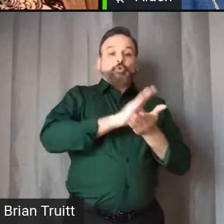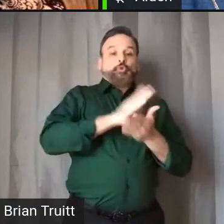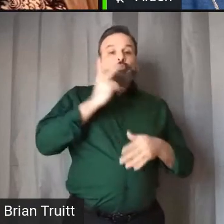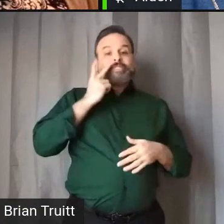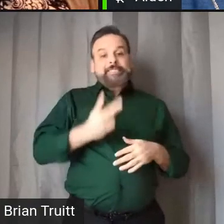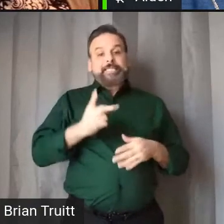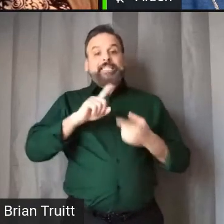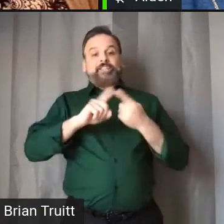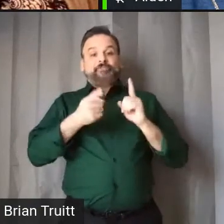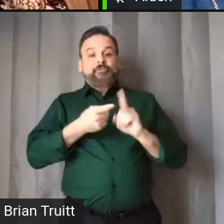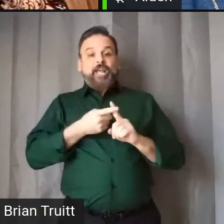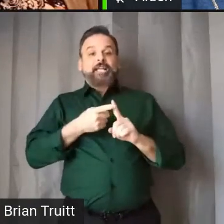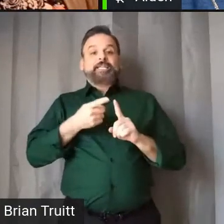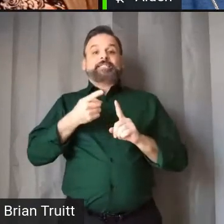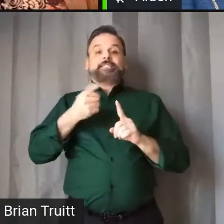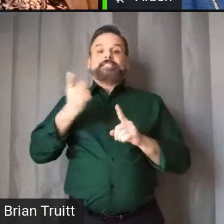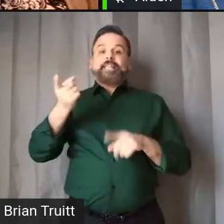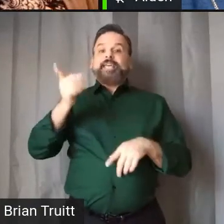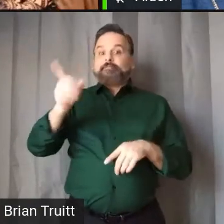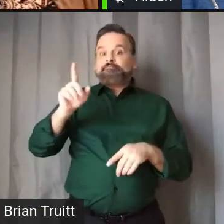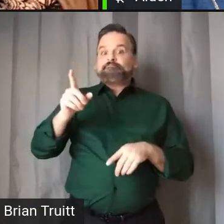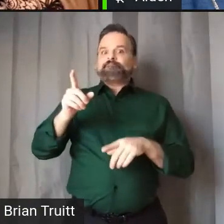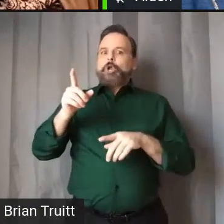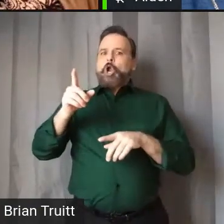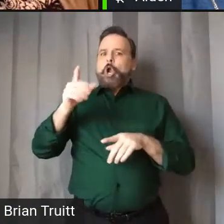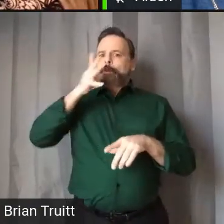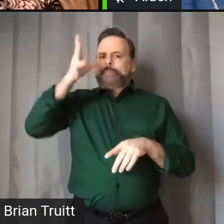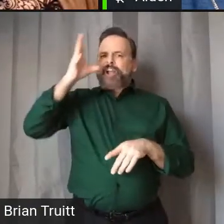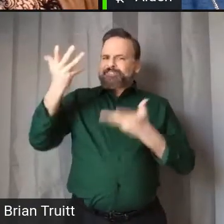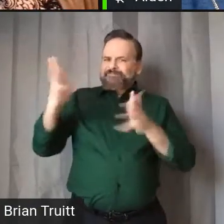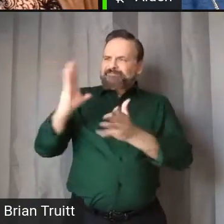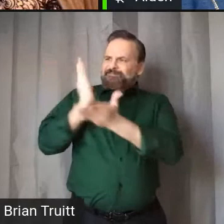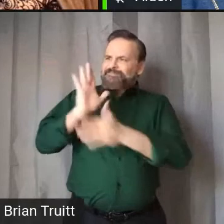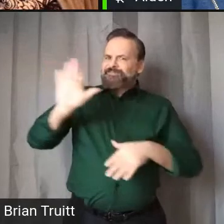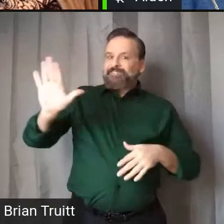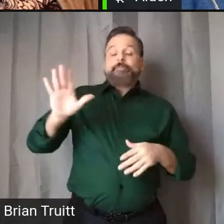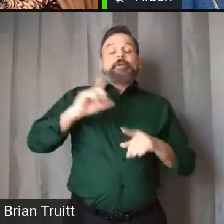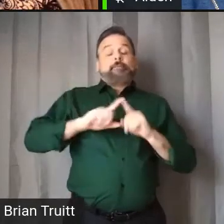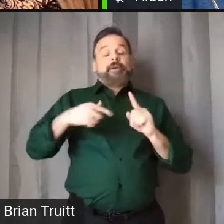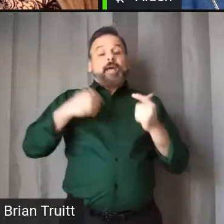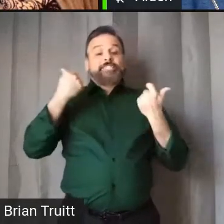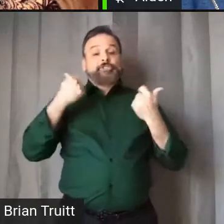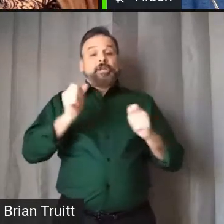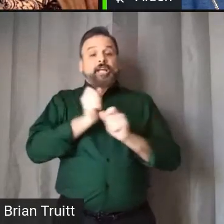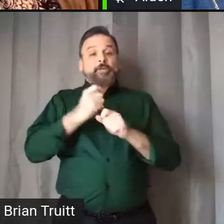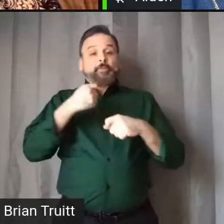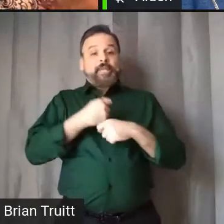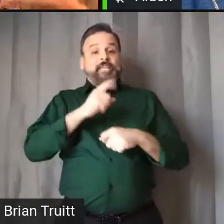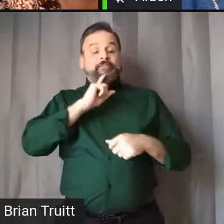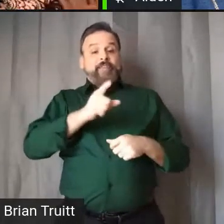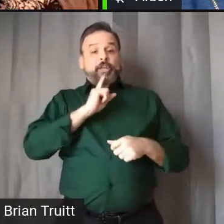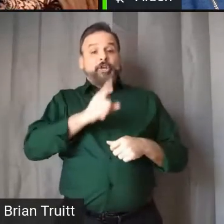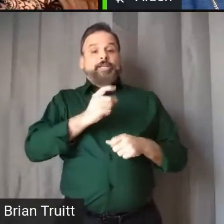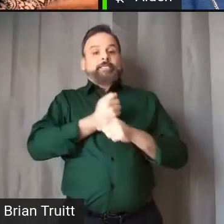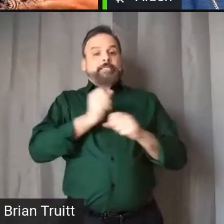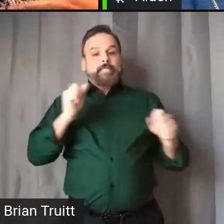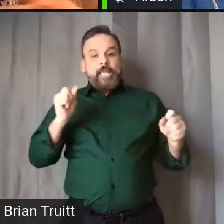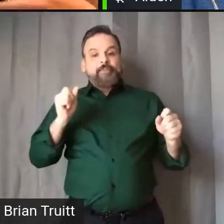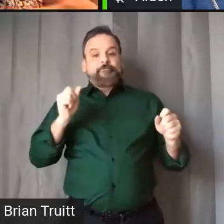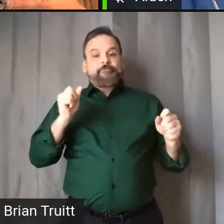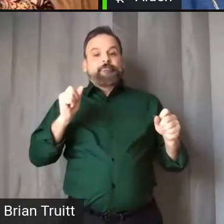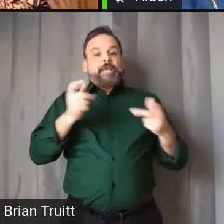of call her parents out and be like, stop being terrible. But I tried to make it a very sort of safe